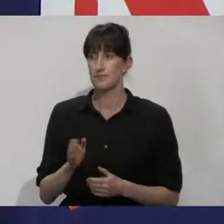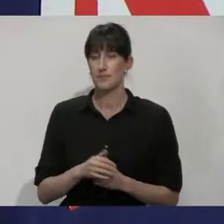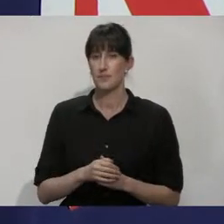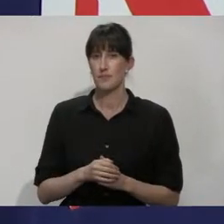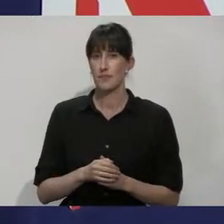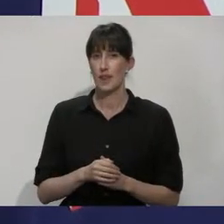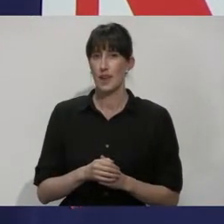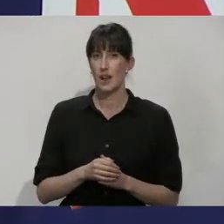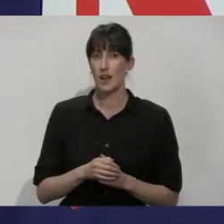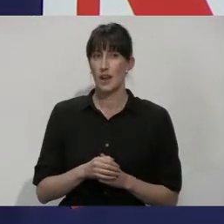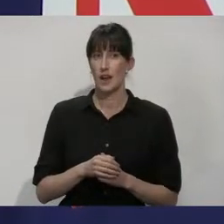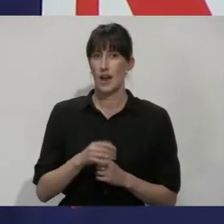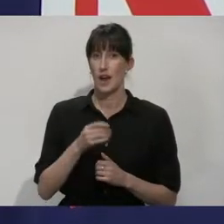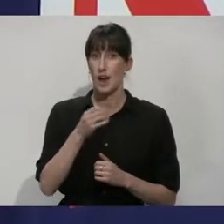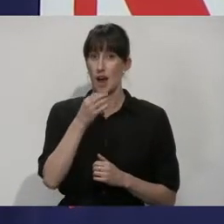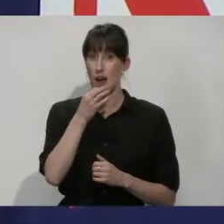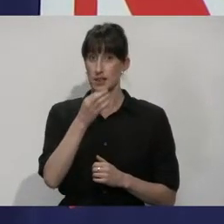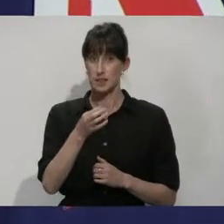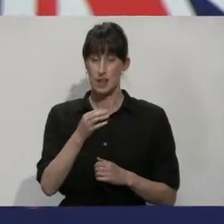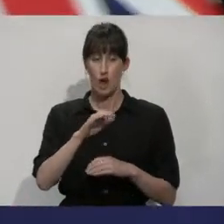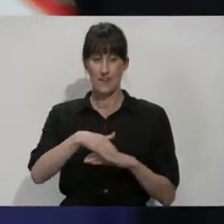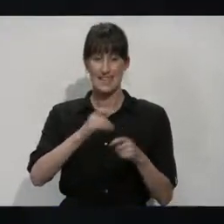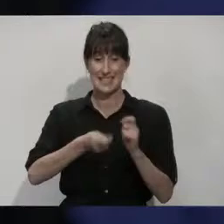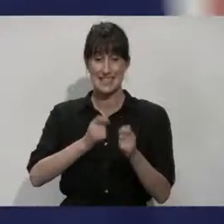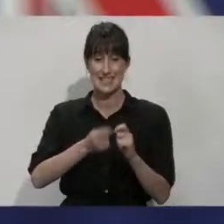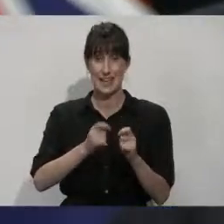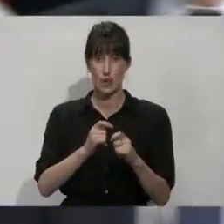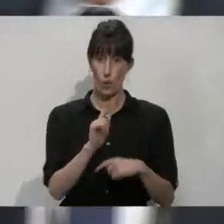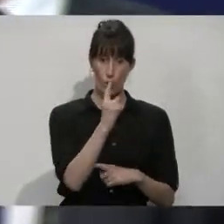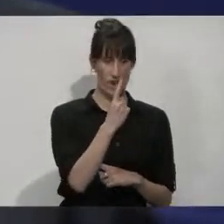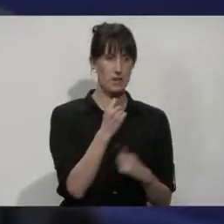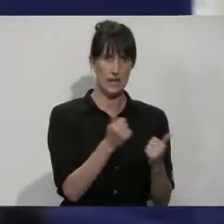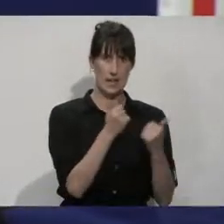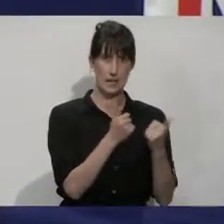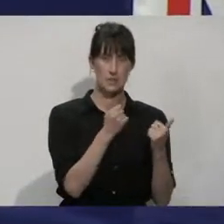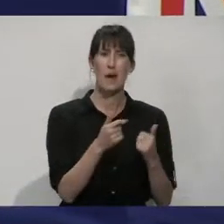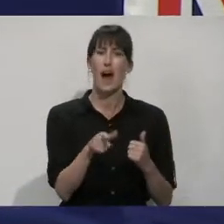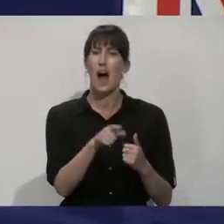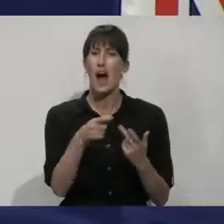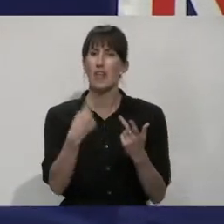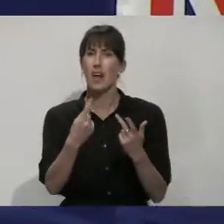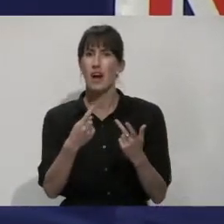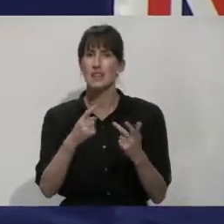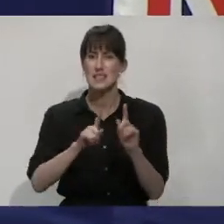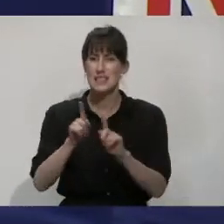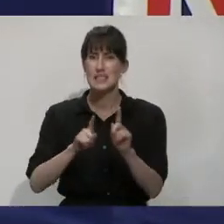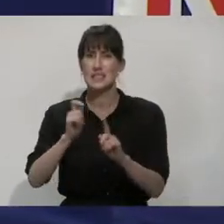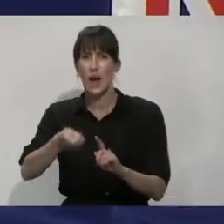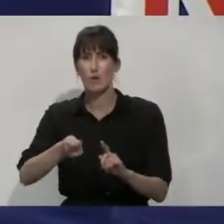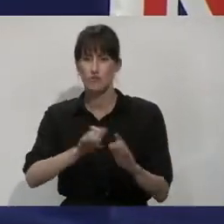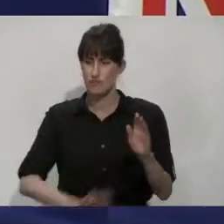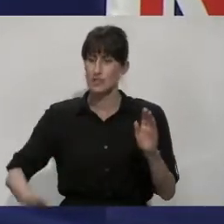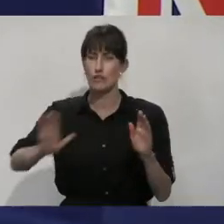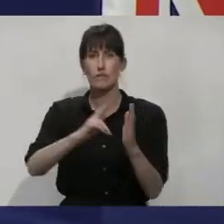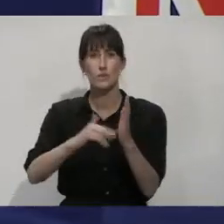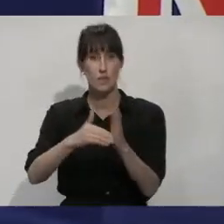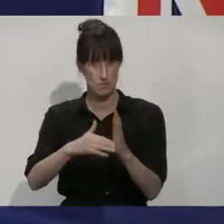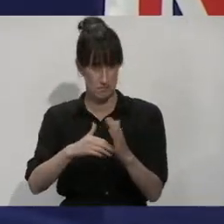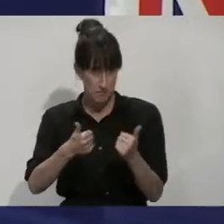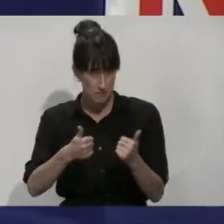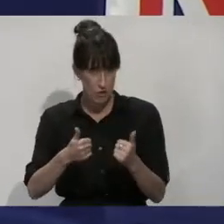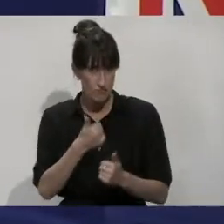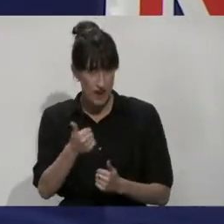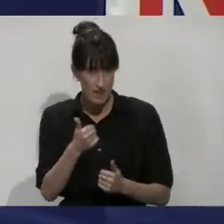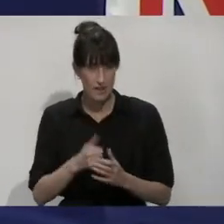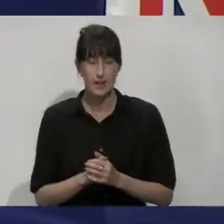of testing outside of Auckland right now? Yes, so about 2/3 of our testing since the start of this community outbreak has been in Auckland, which